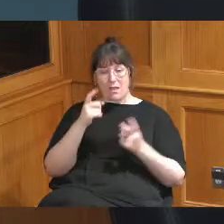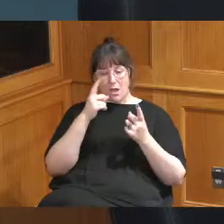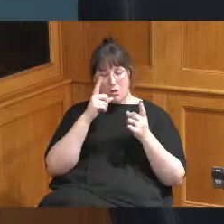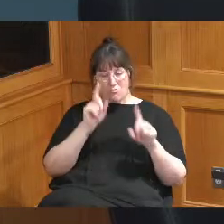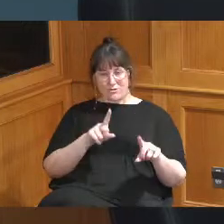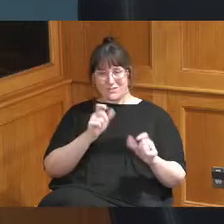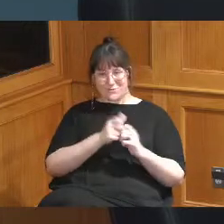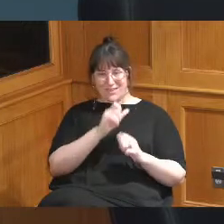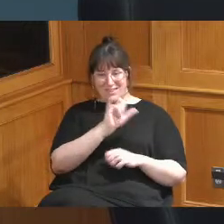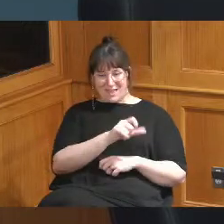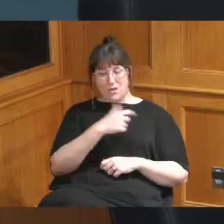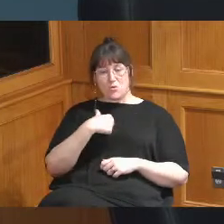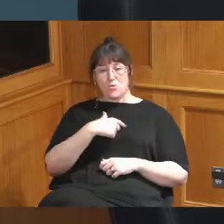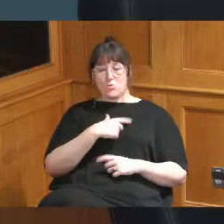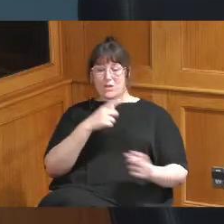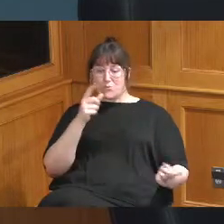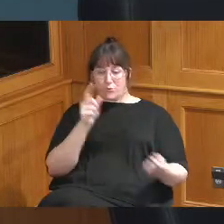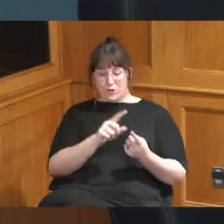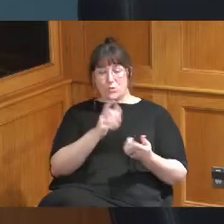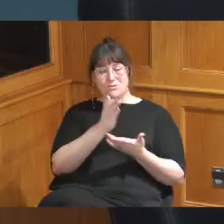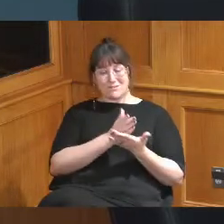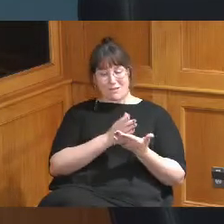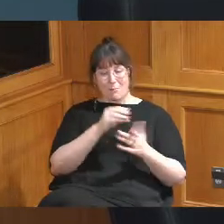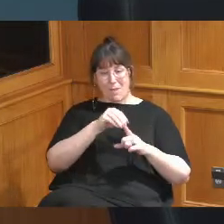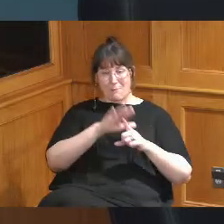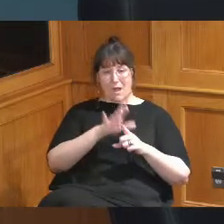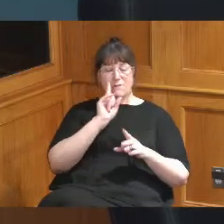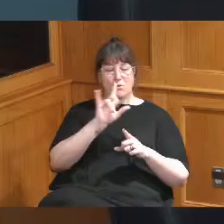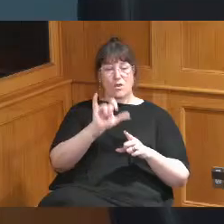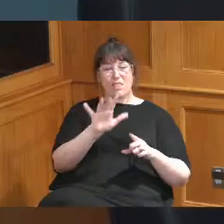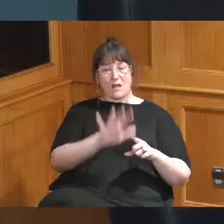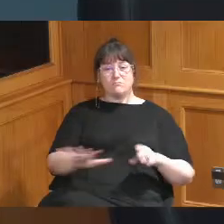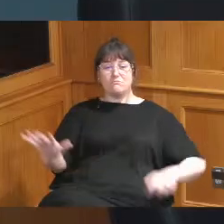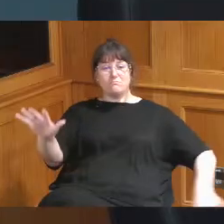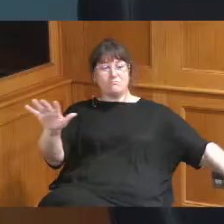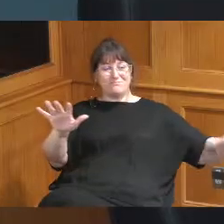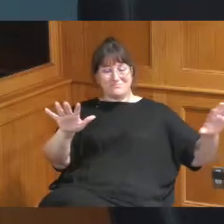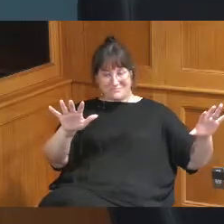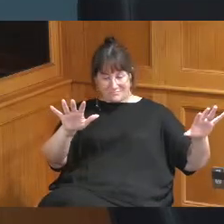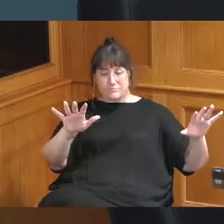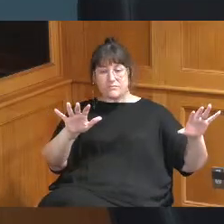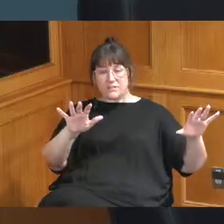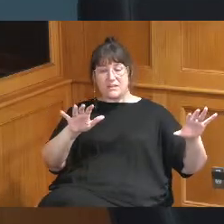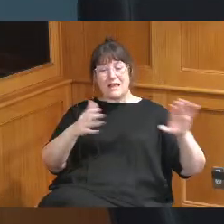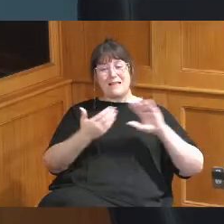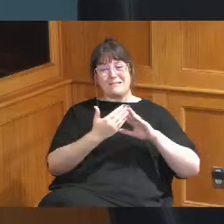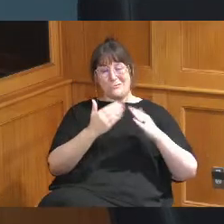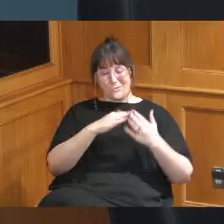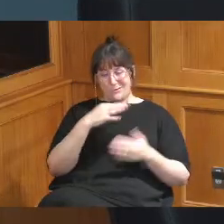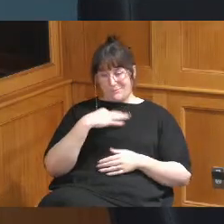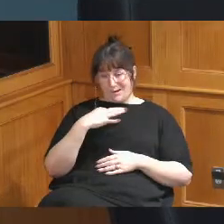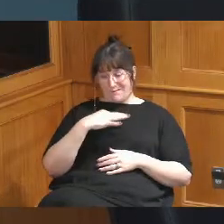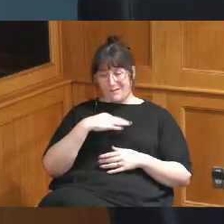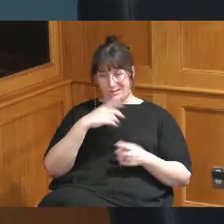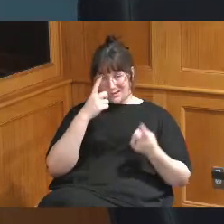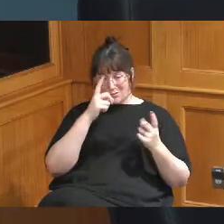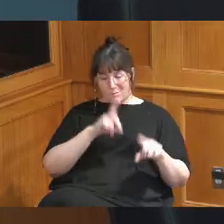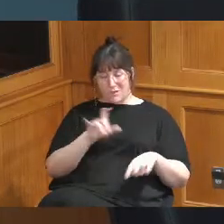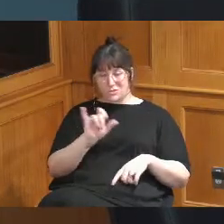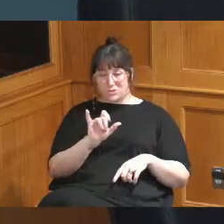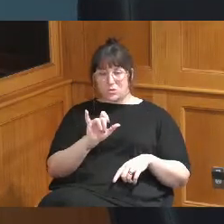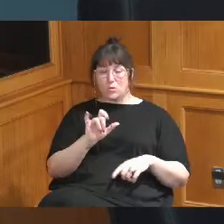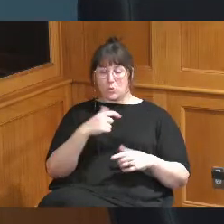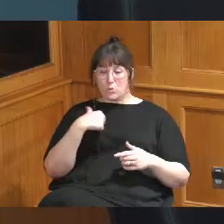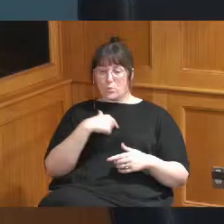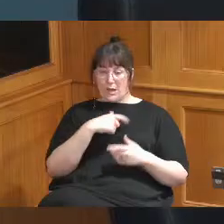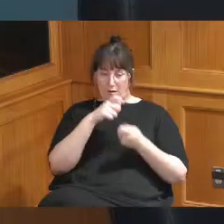reduced some of the impact that the Bengals could have on some of the developed nearby. And then the community benefits agreement is something that we're working through. That